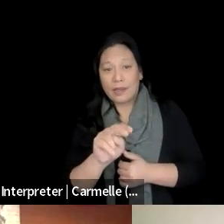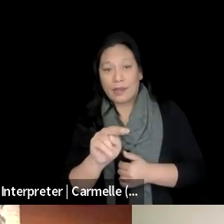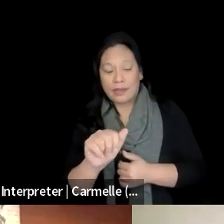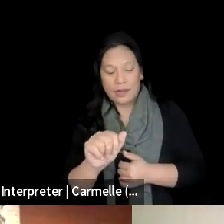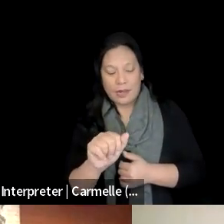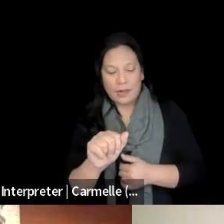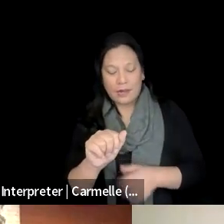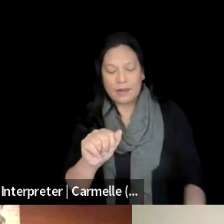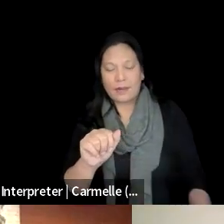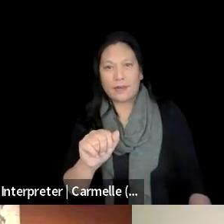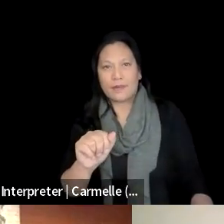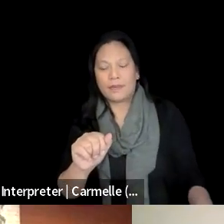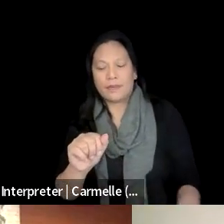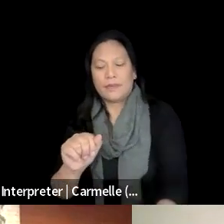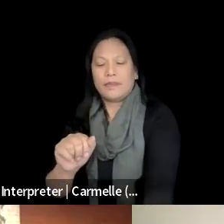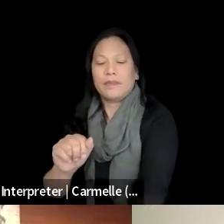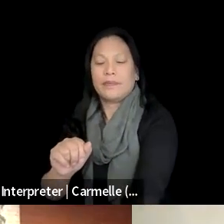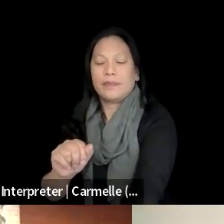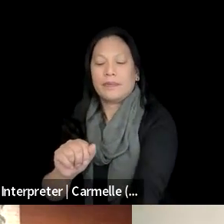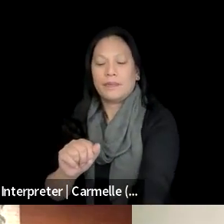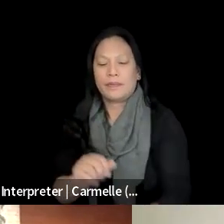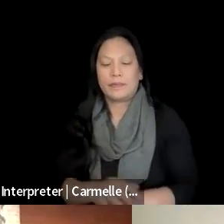what do I want to ask you first? What are